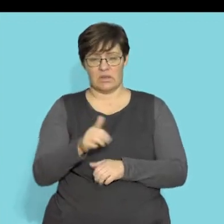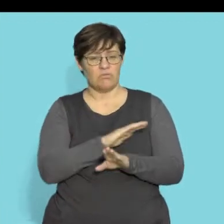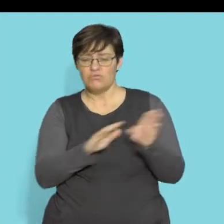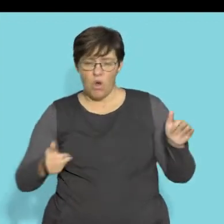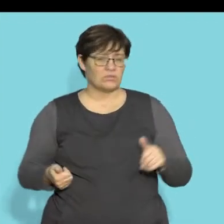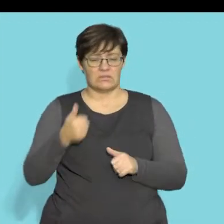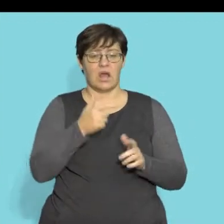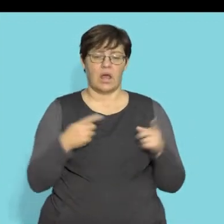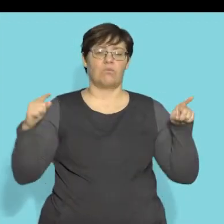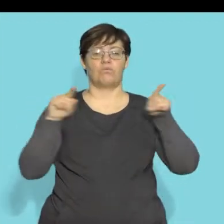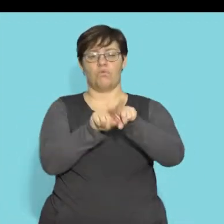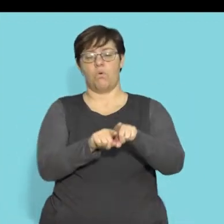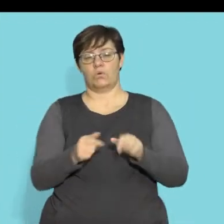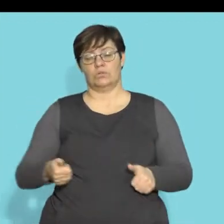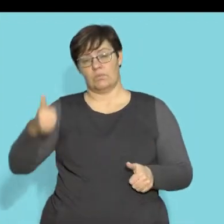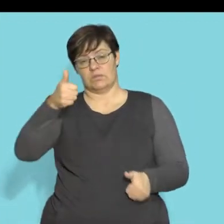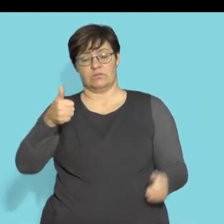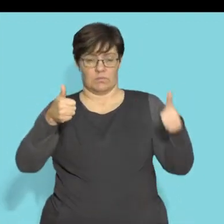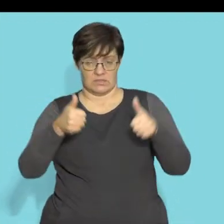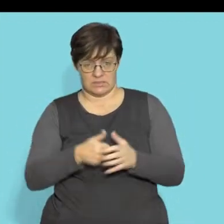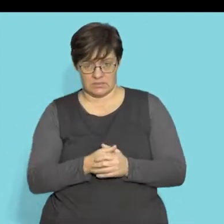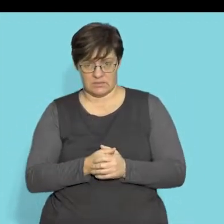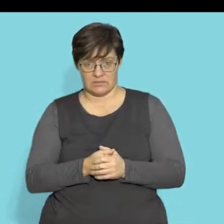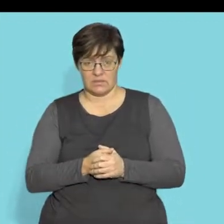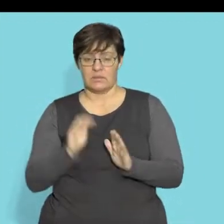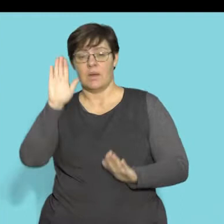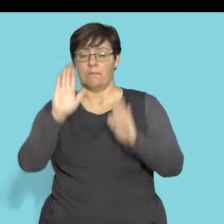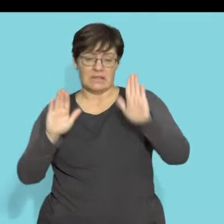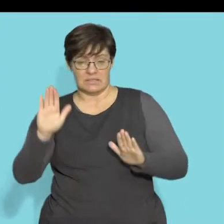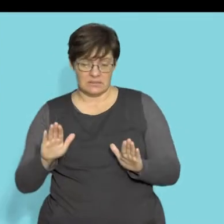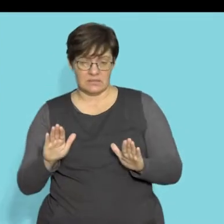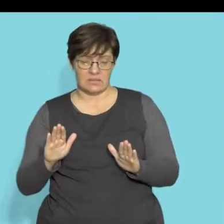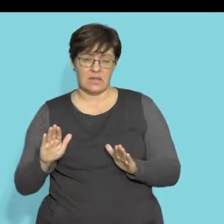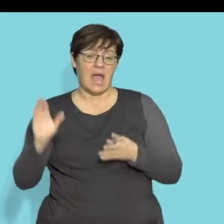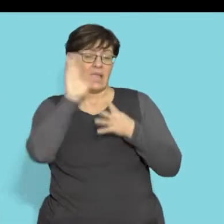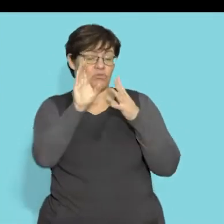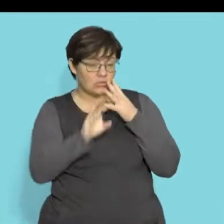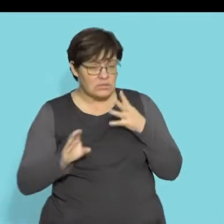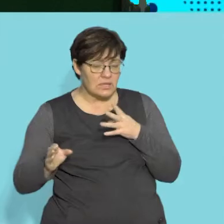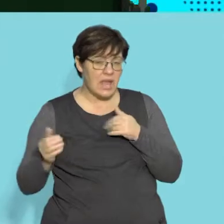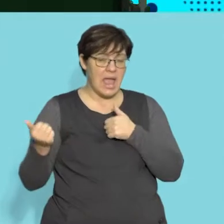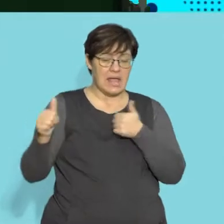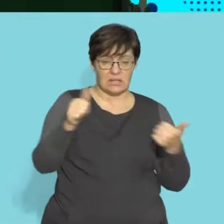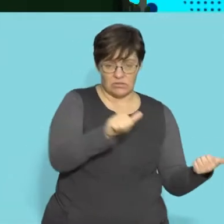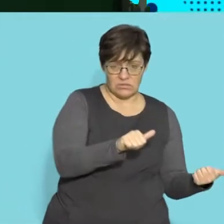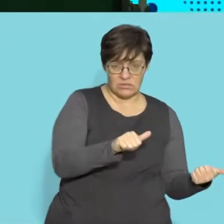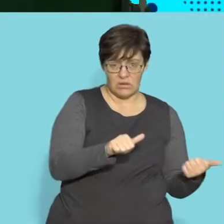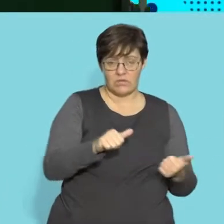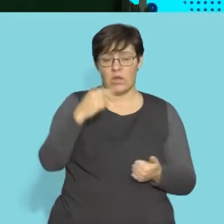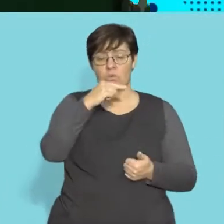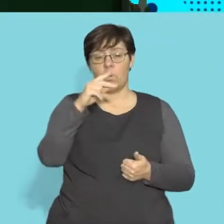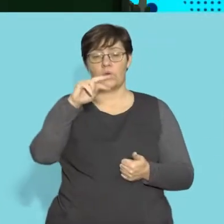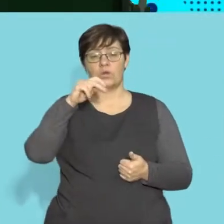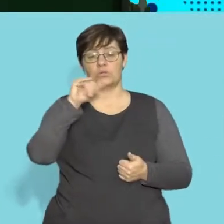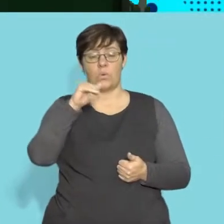as well as codominance. The pattern in which characteristics which are inherited on the gonosomes we